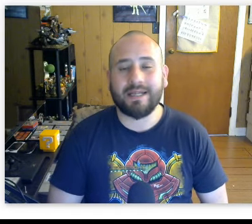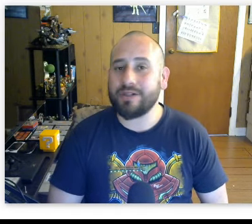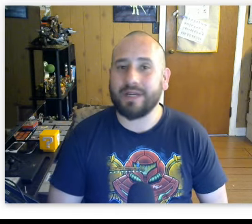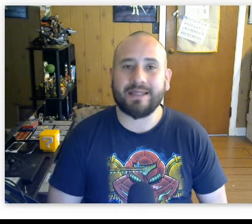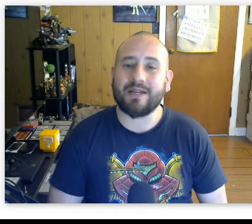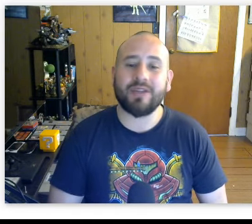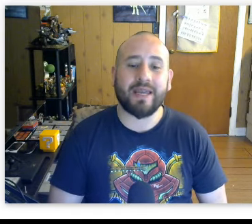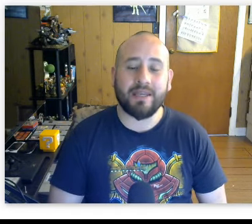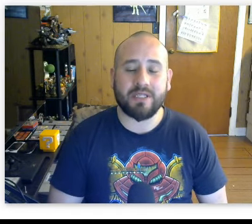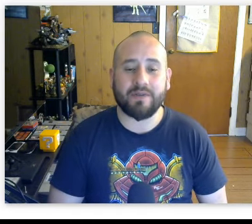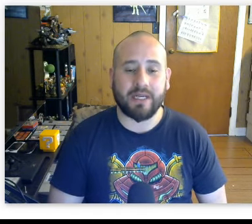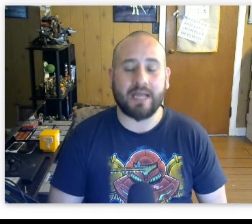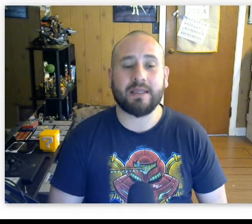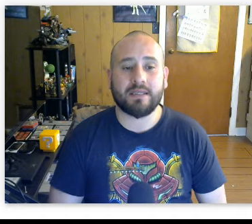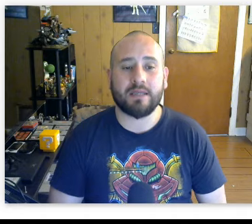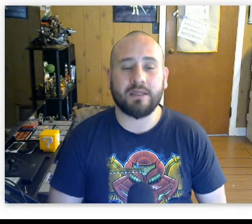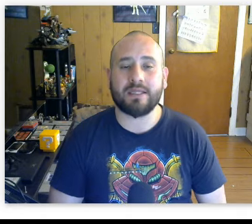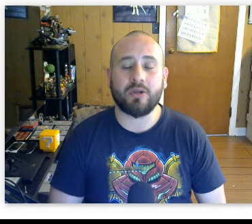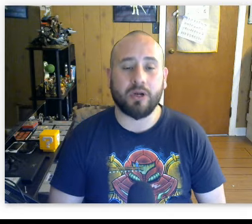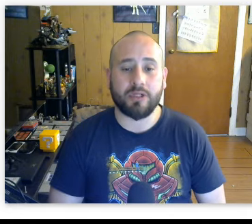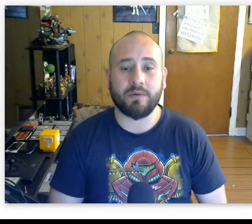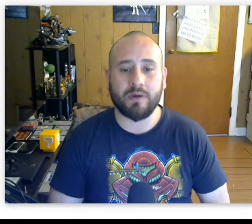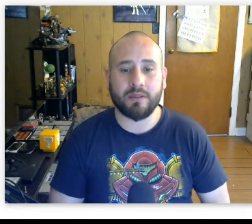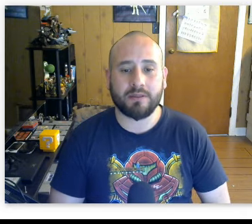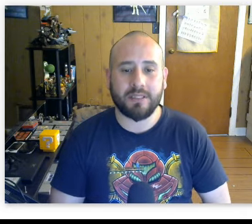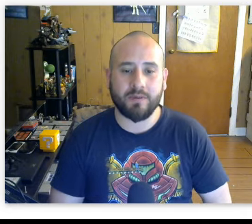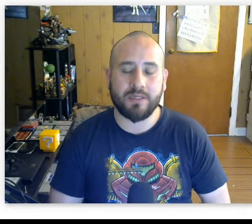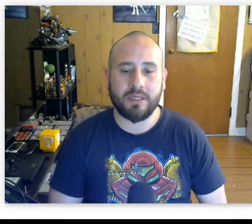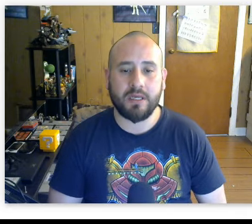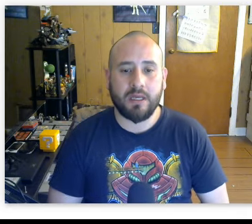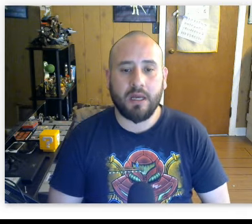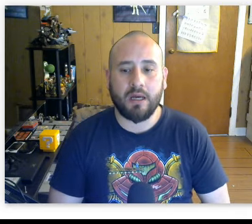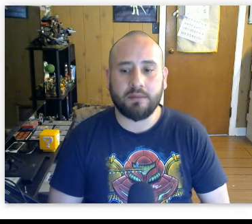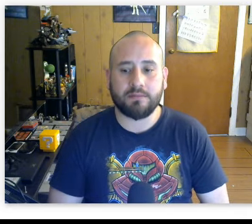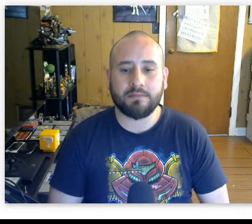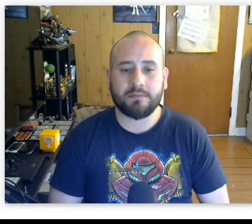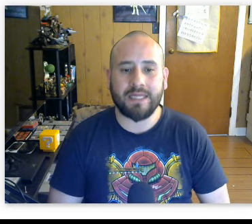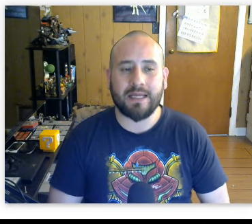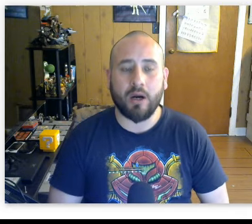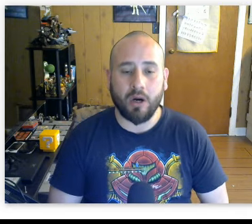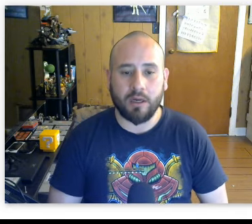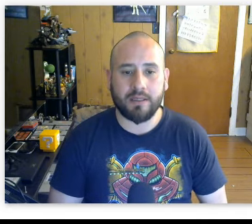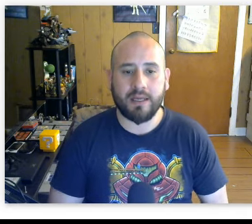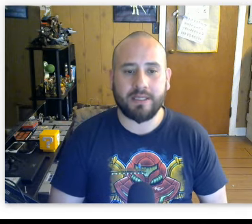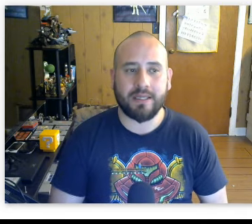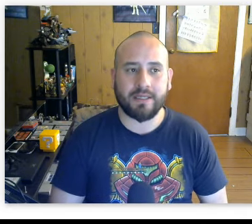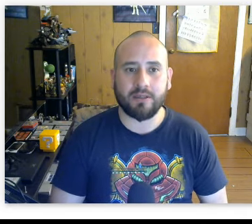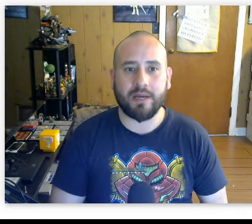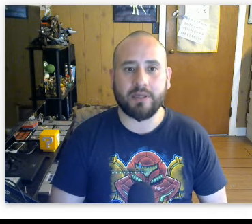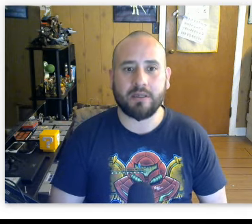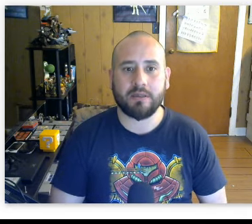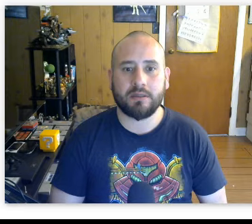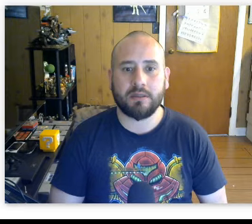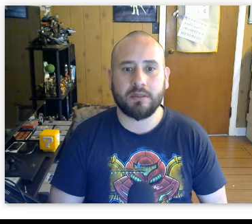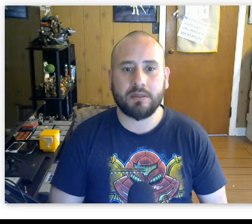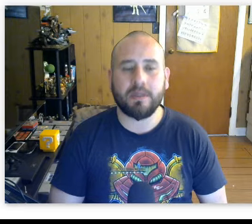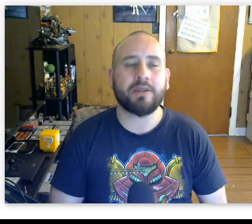I doubt you'll get this. I don't think anyone has ever got this unless I told it to you before. This one's, um, it's not hard. I just think it's a little out